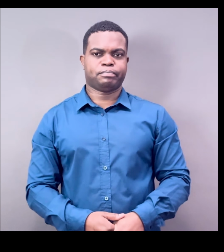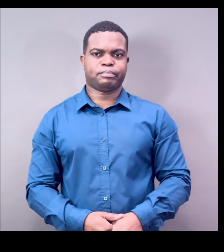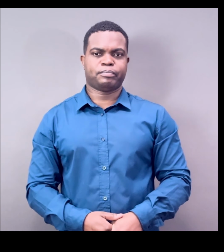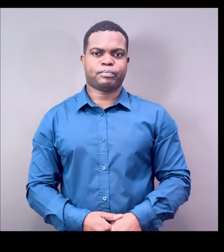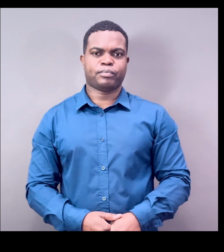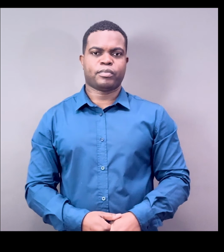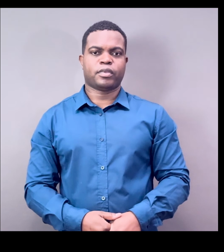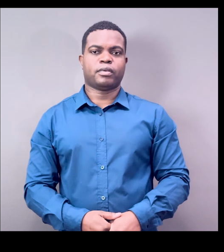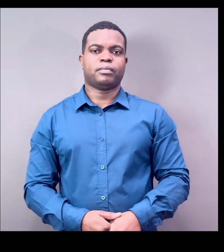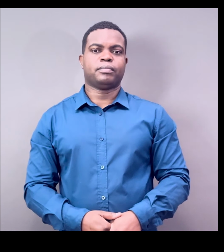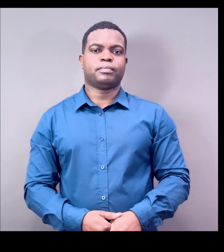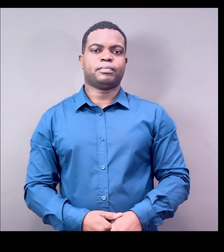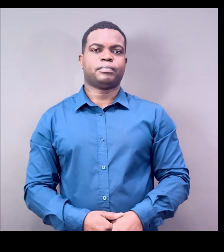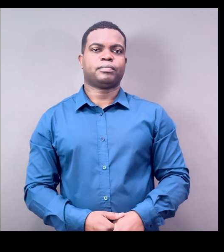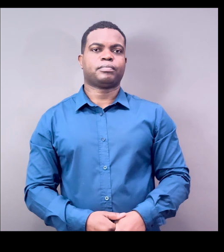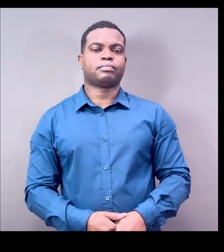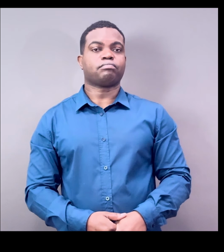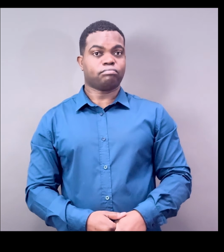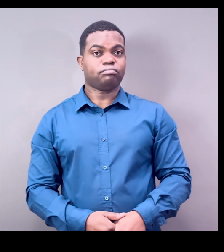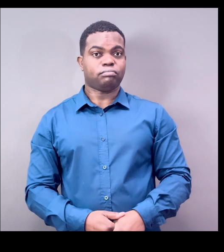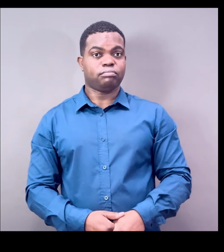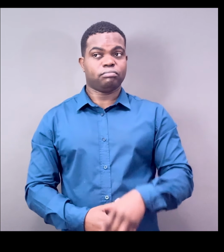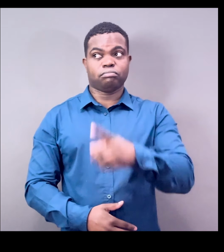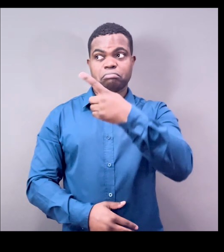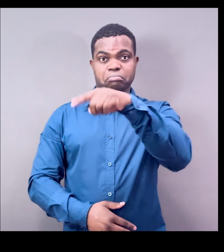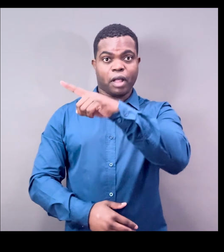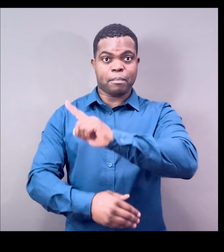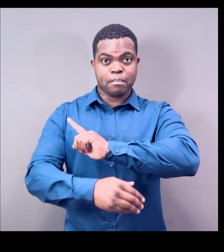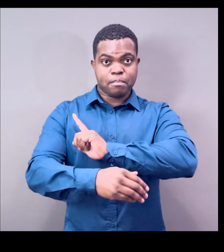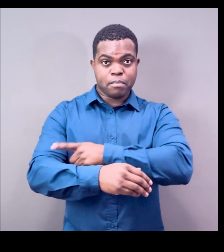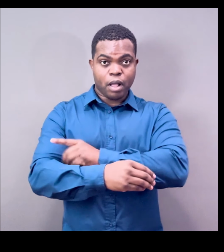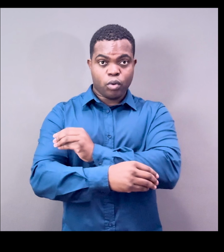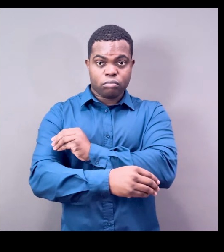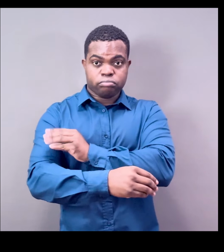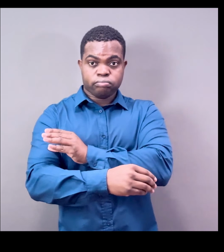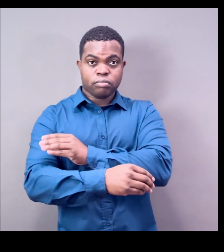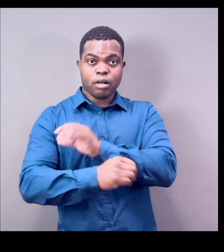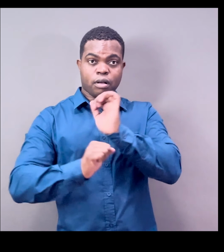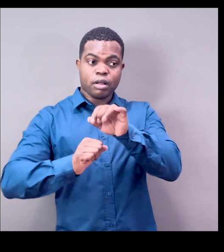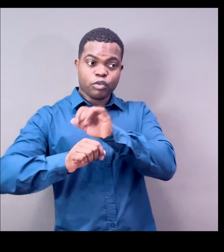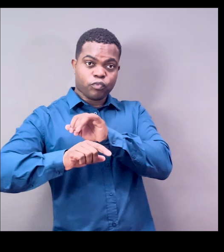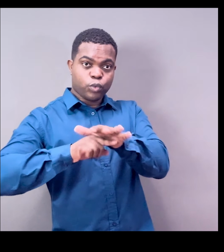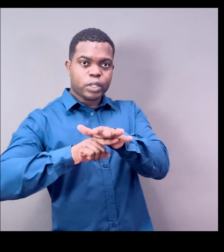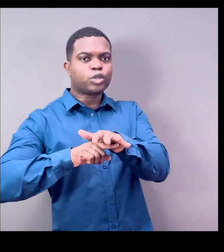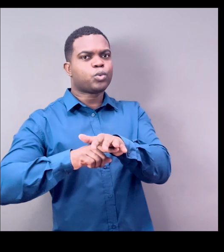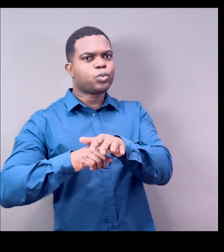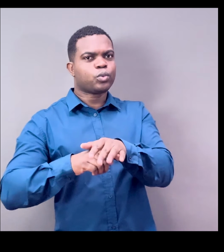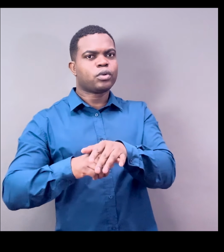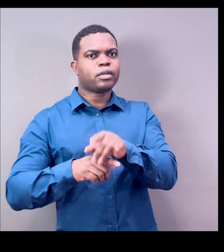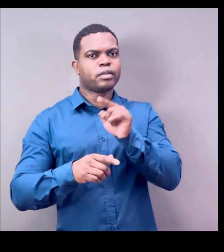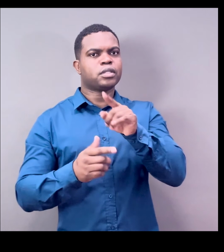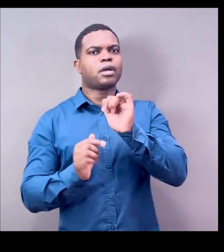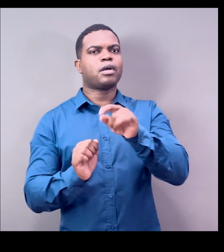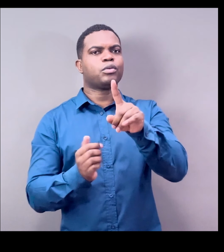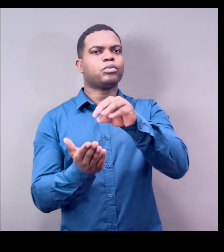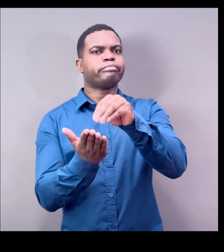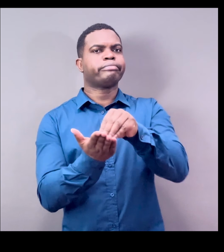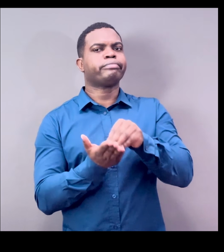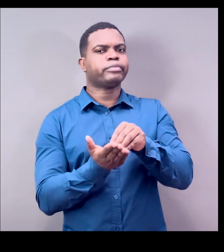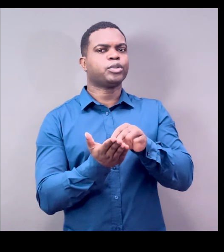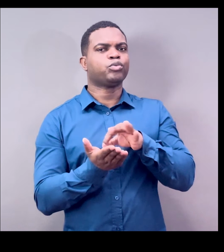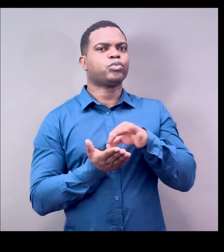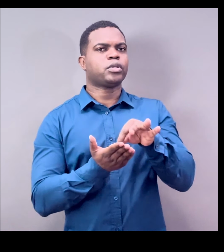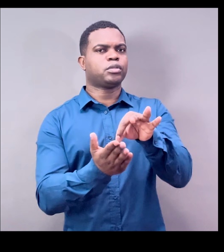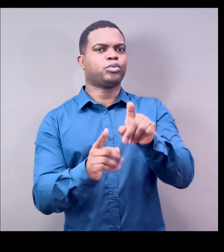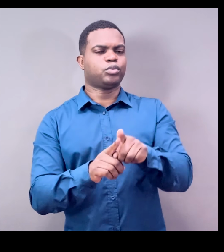Power and influence assessment is also a strategy to analyze stakeholders' interests